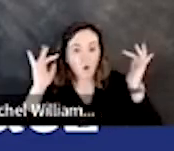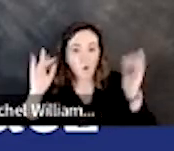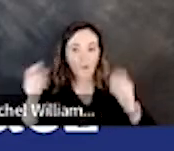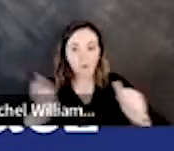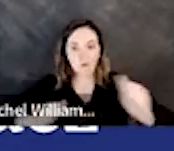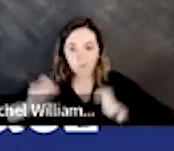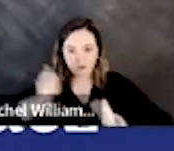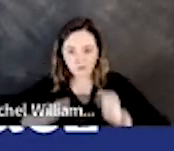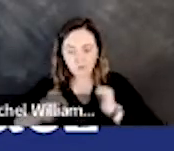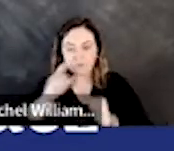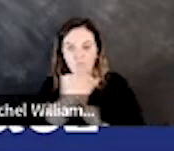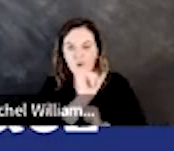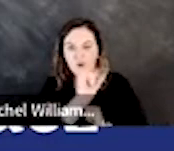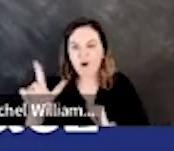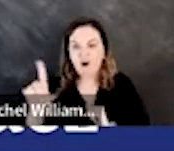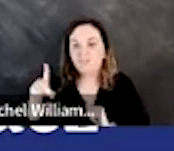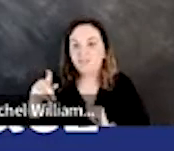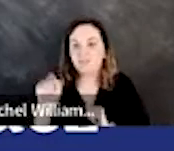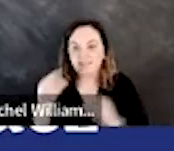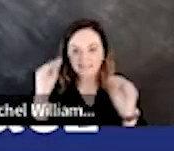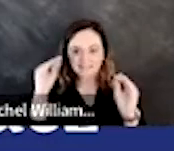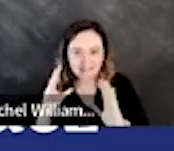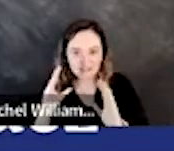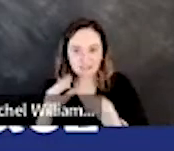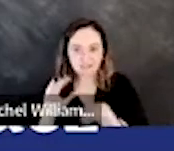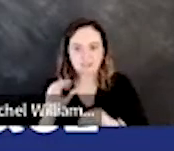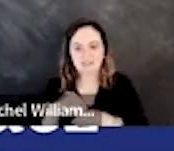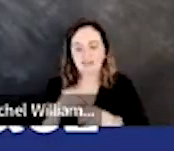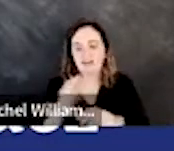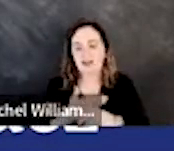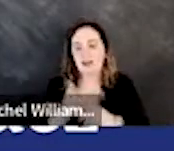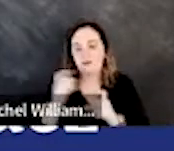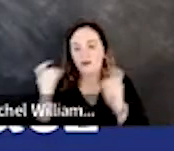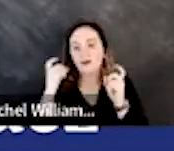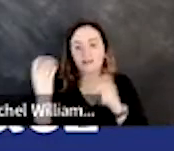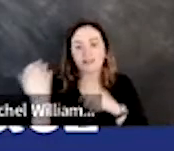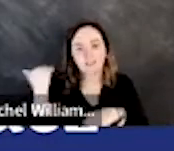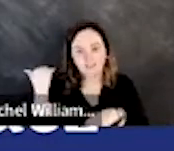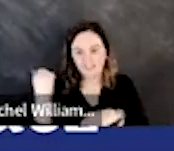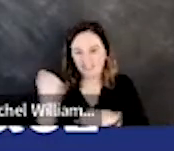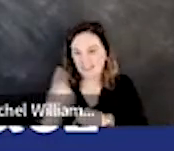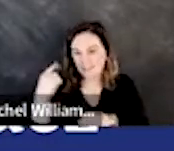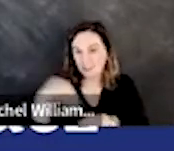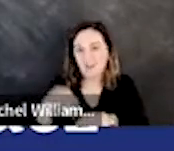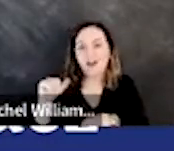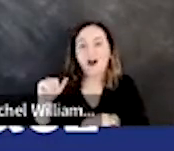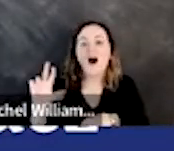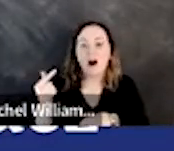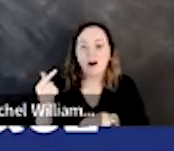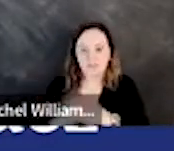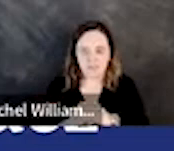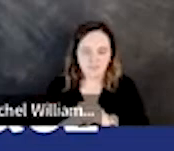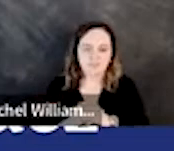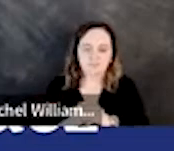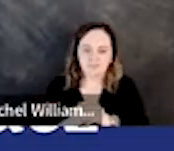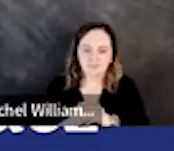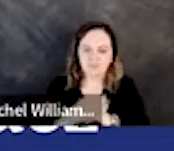performance for all DPS teachers at our convocation last August.